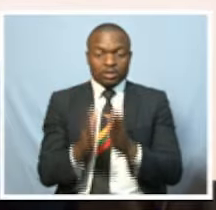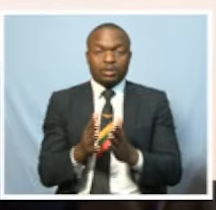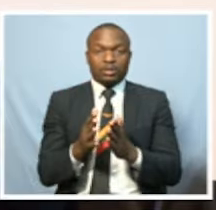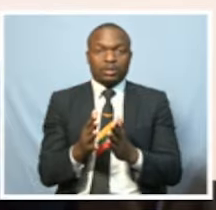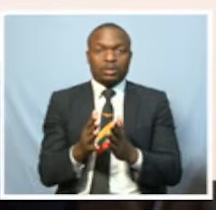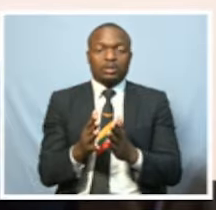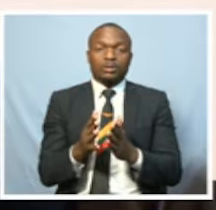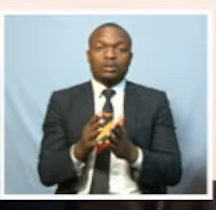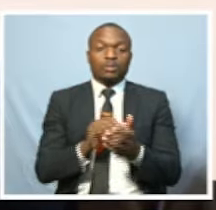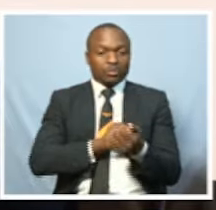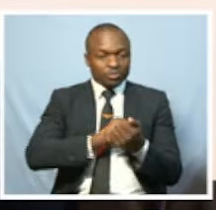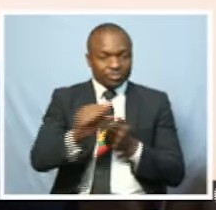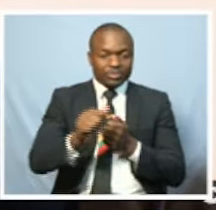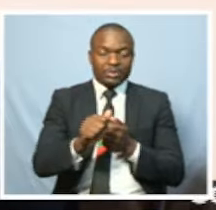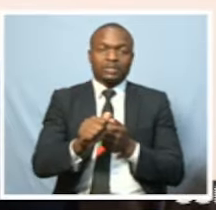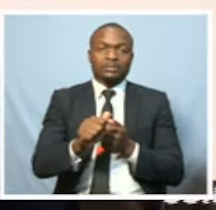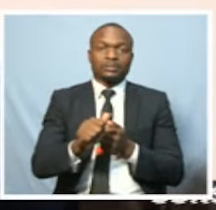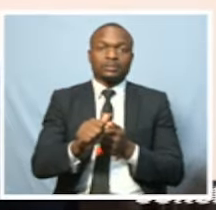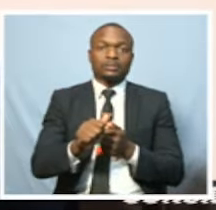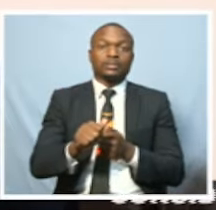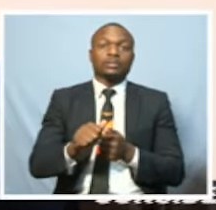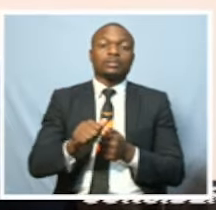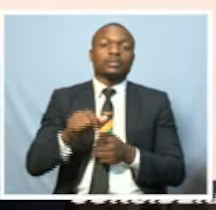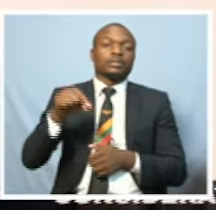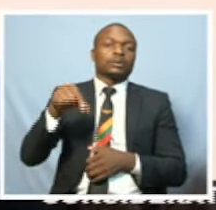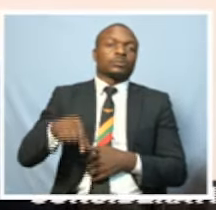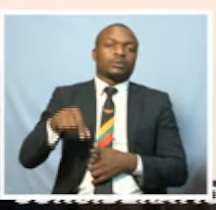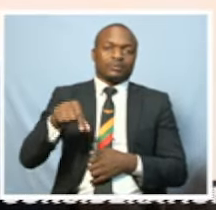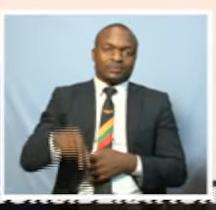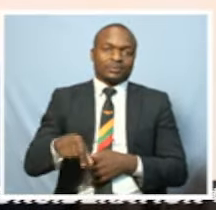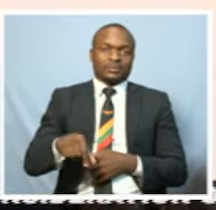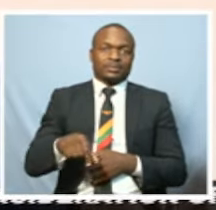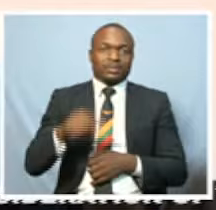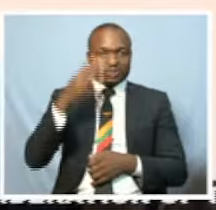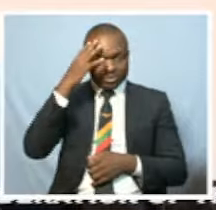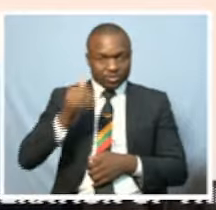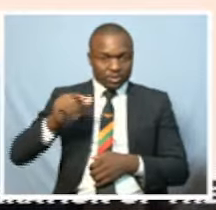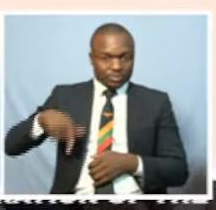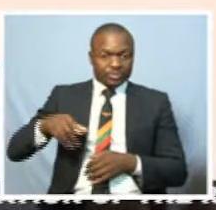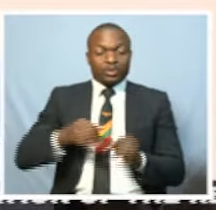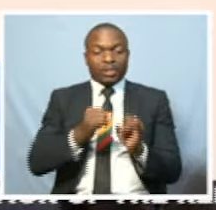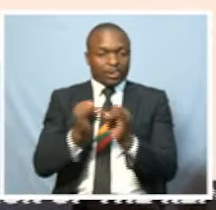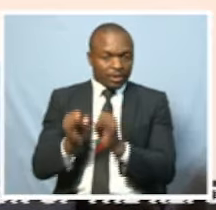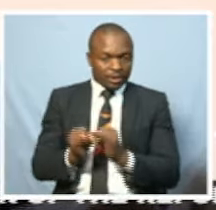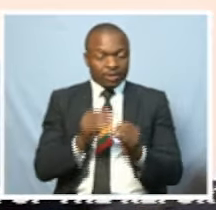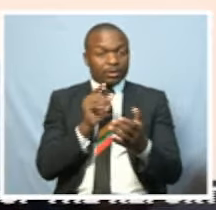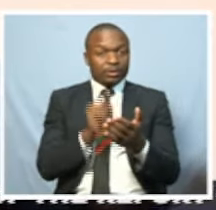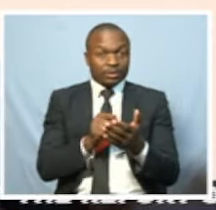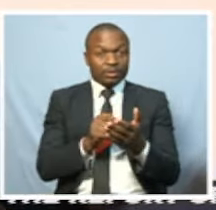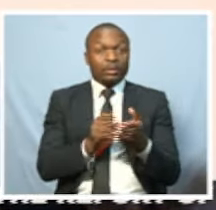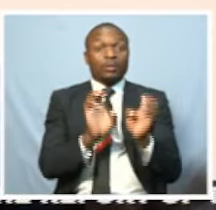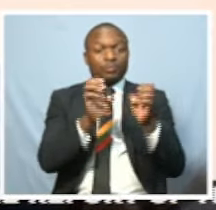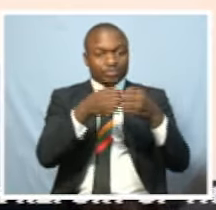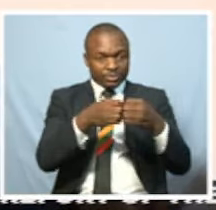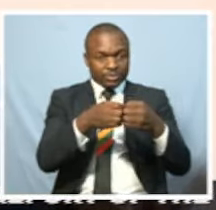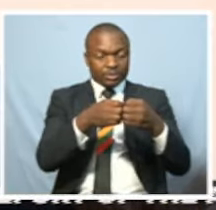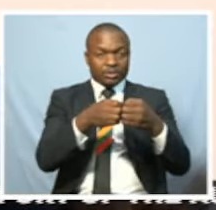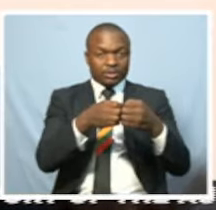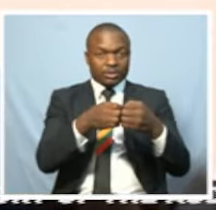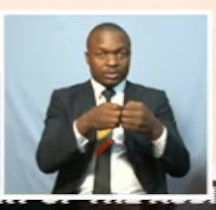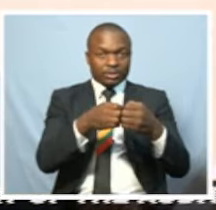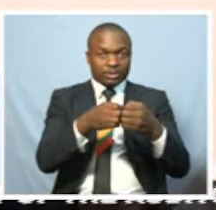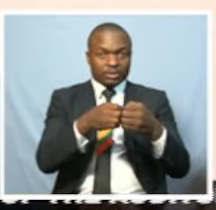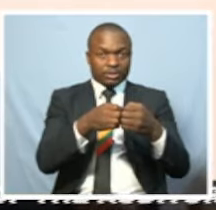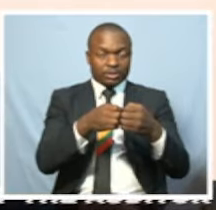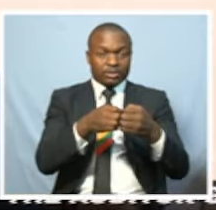eligibility criteria, hence delayed implementation. This, Chair, is from the bank criteria for